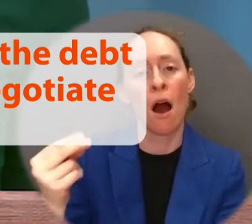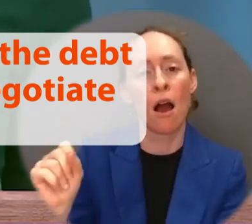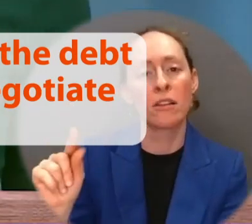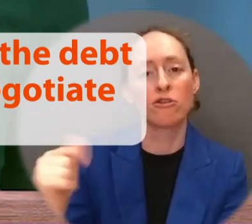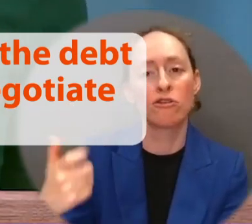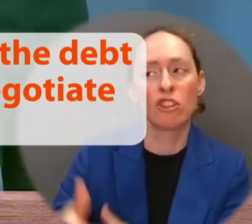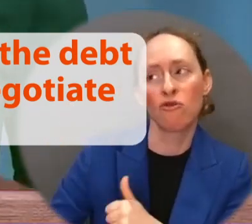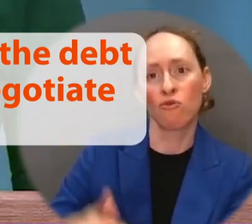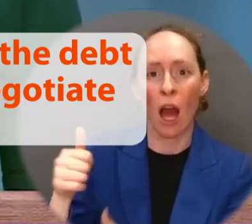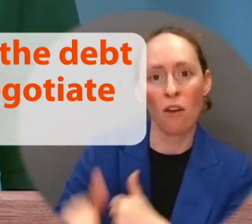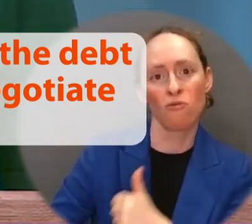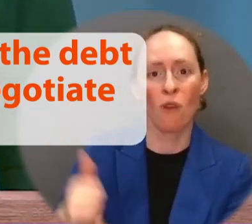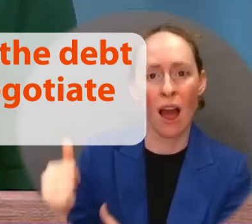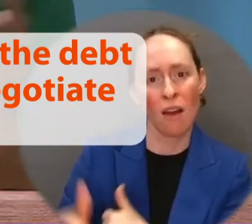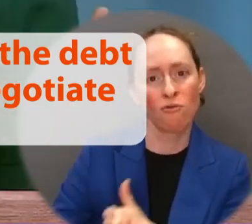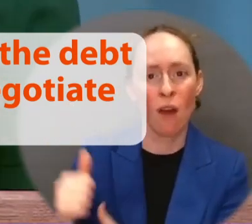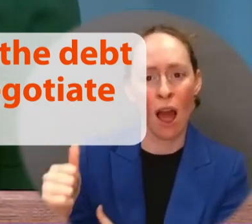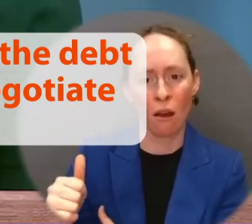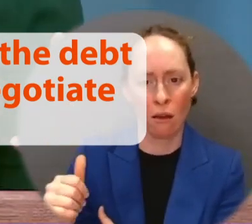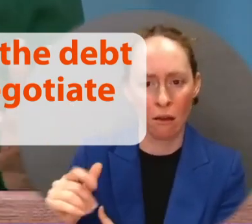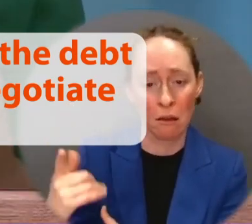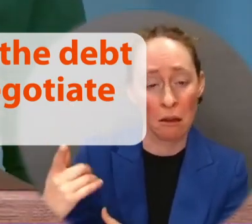any, you asked me about short-term.